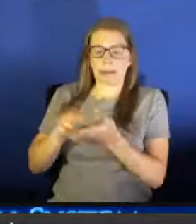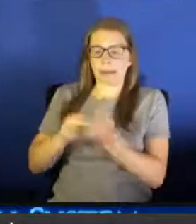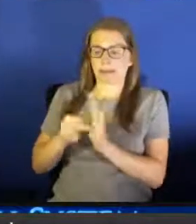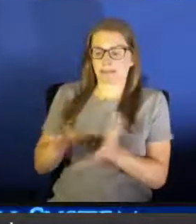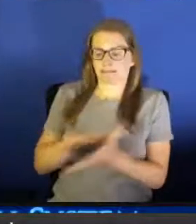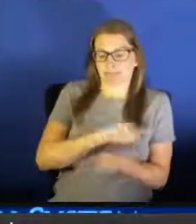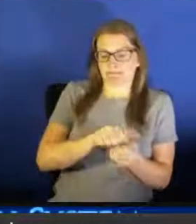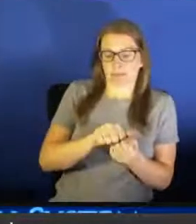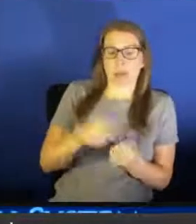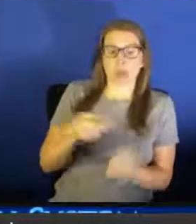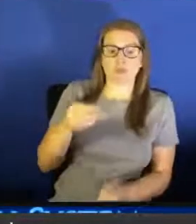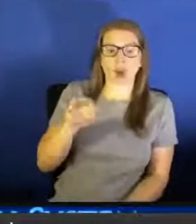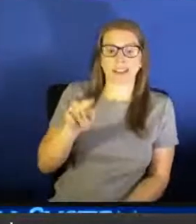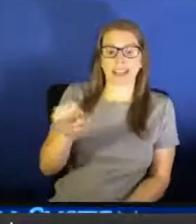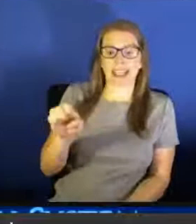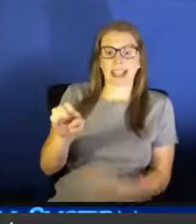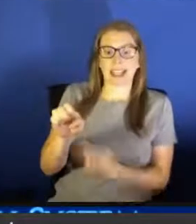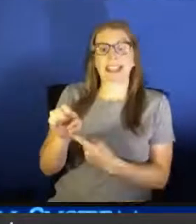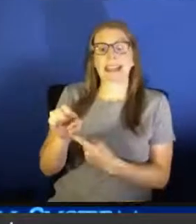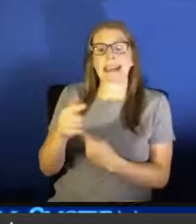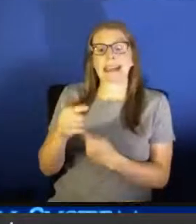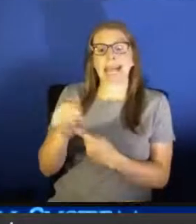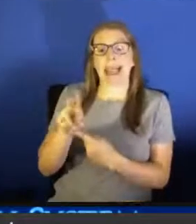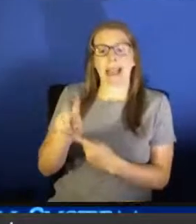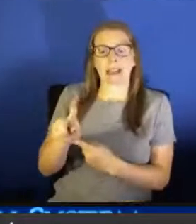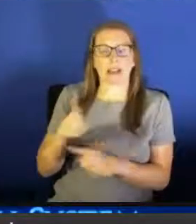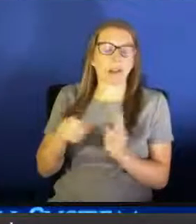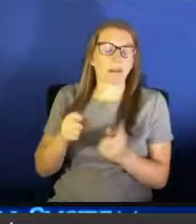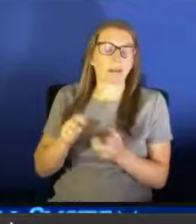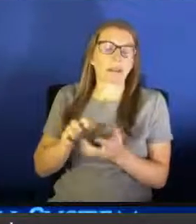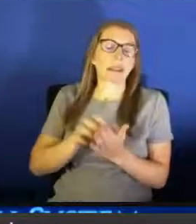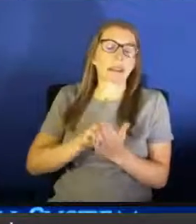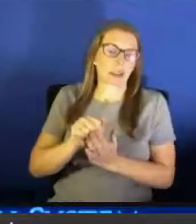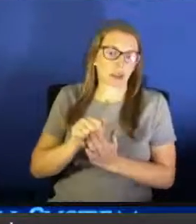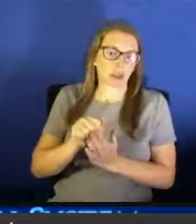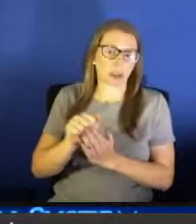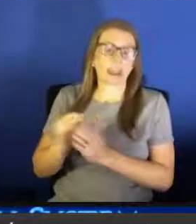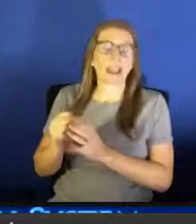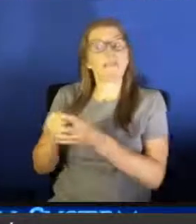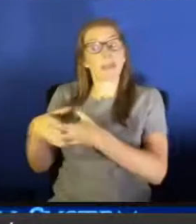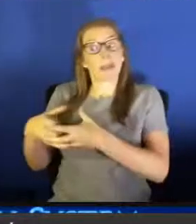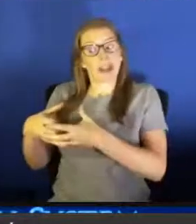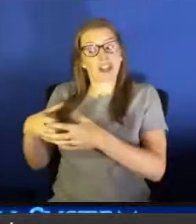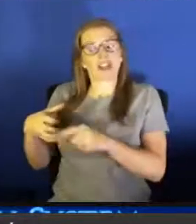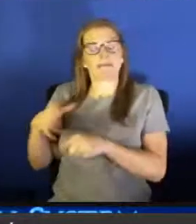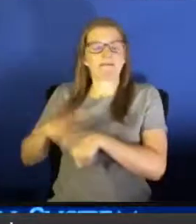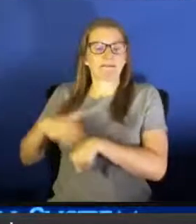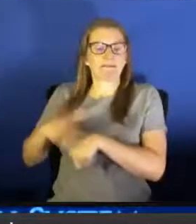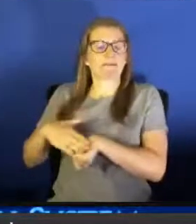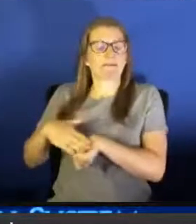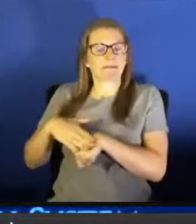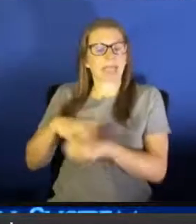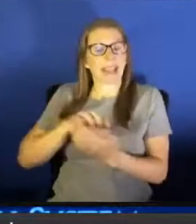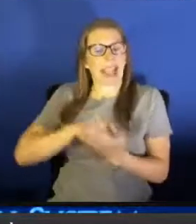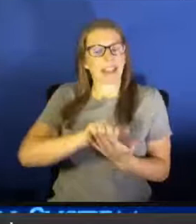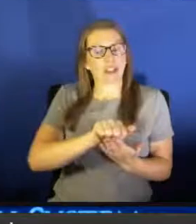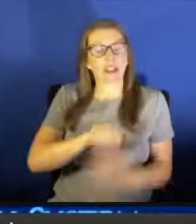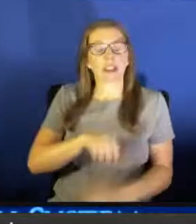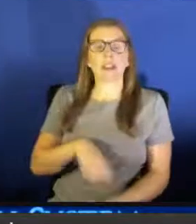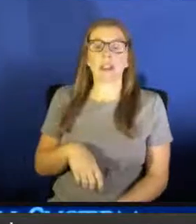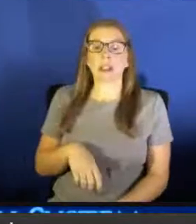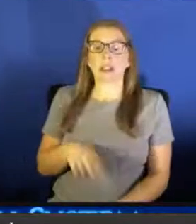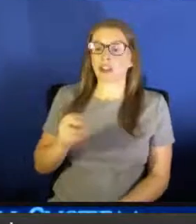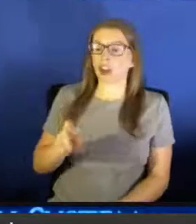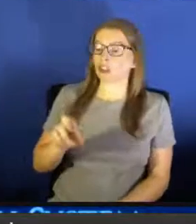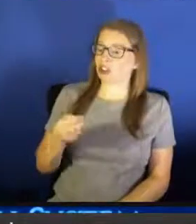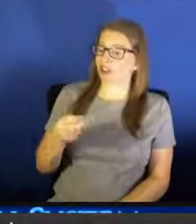gland, likely due to cancer, or one of the potential explanations would be cancer at that point. So it's, like Dr. Shen was saying, pretty simple test